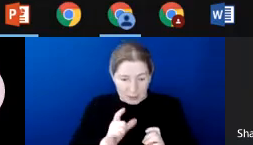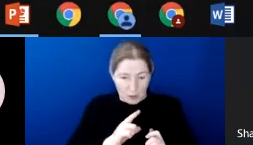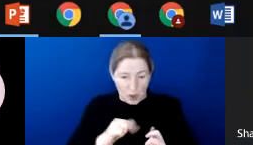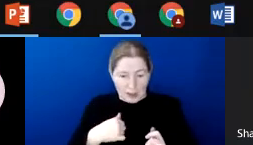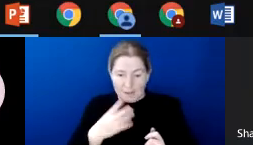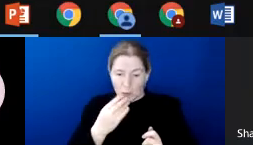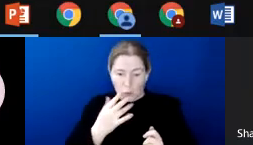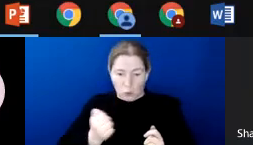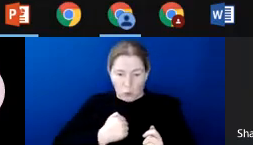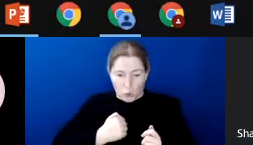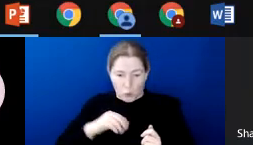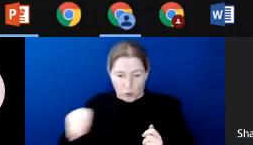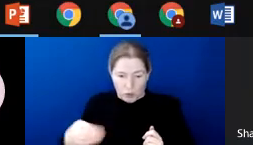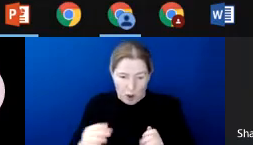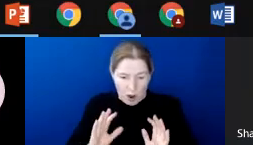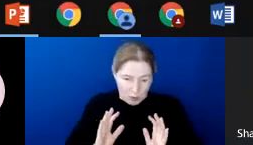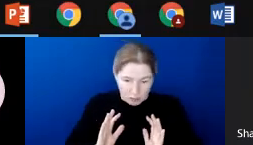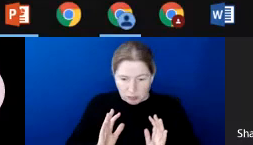my private card.